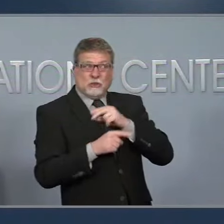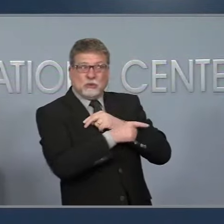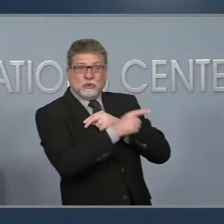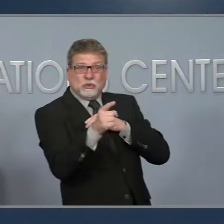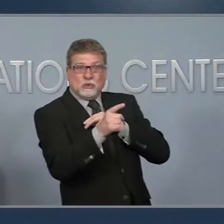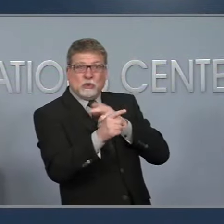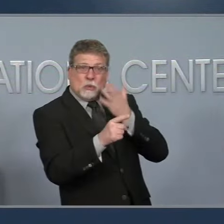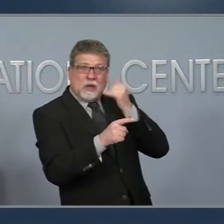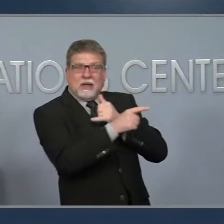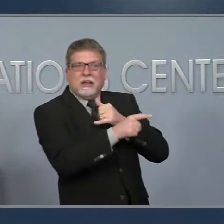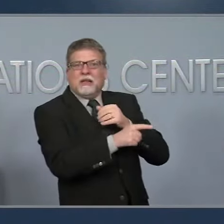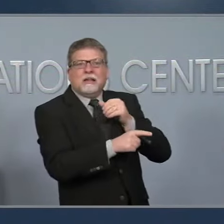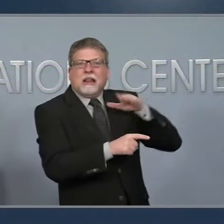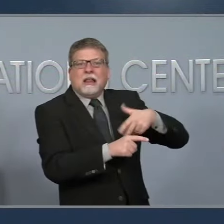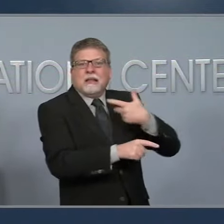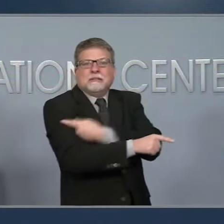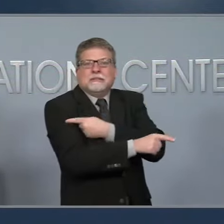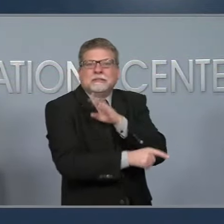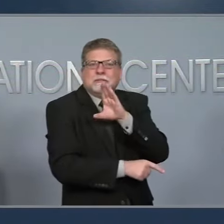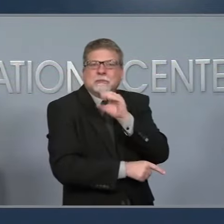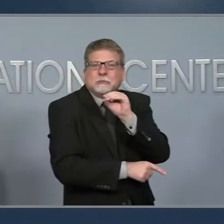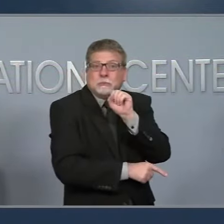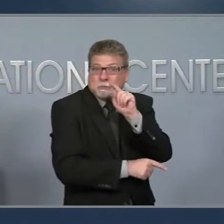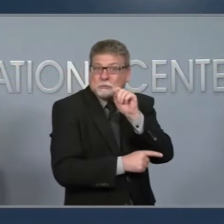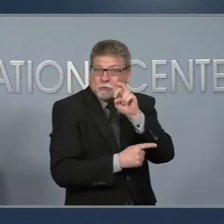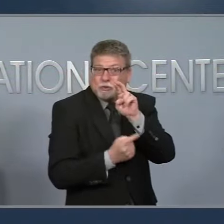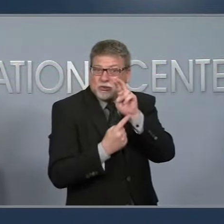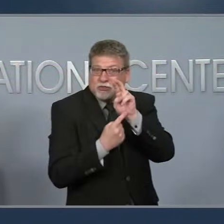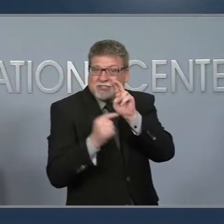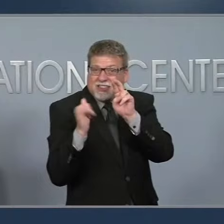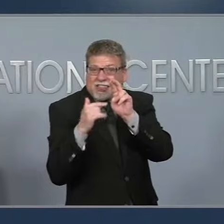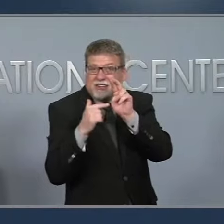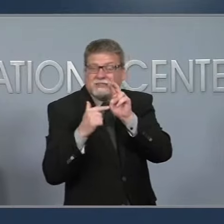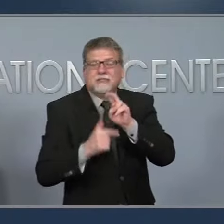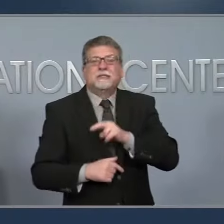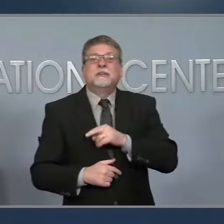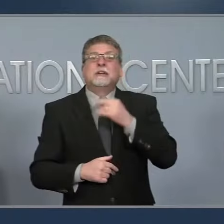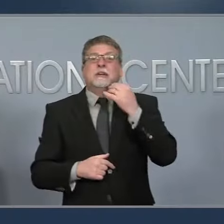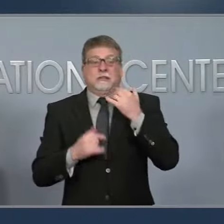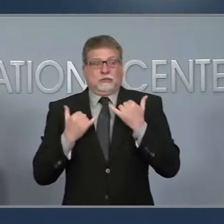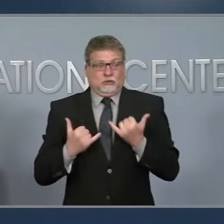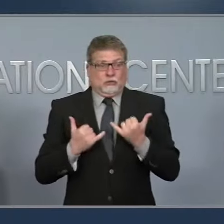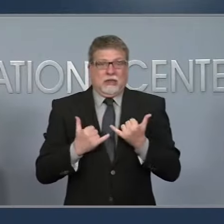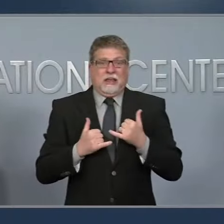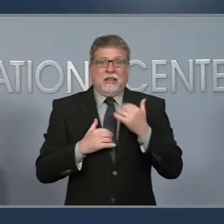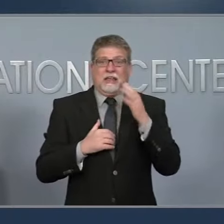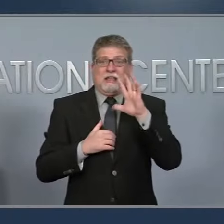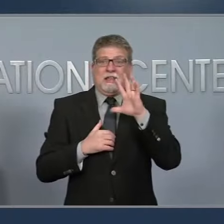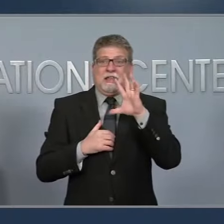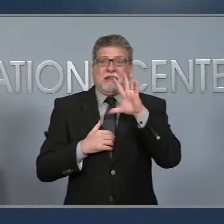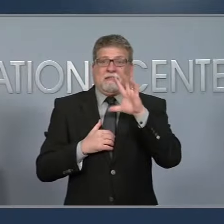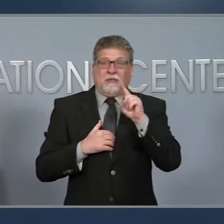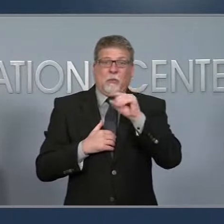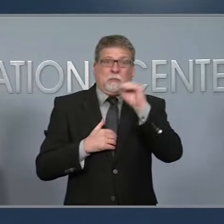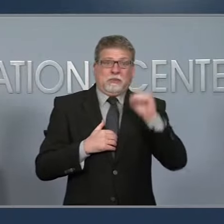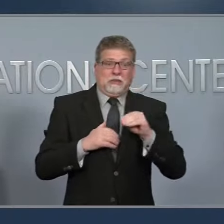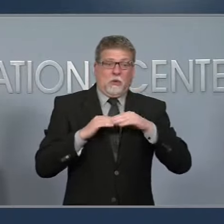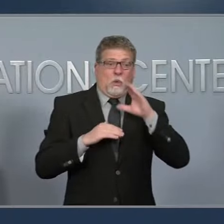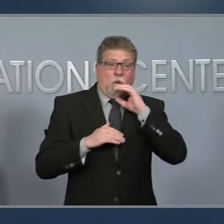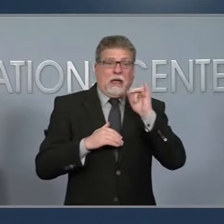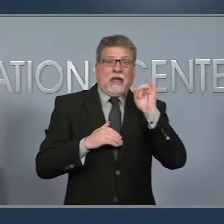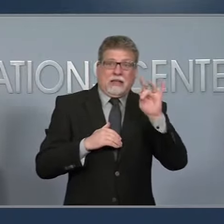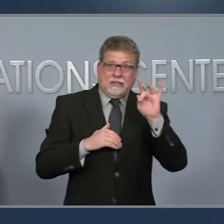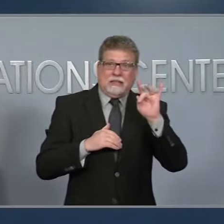booster. As of today, 51% of people 18 and older who have been vaccinated have gotten a booster